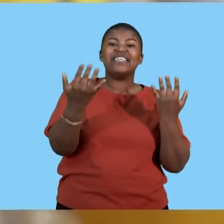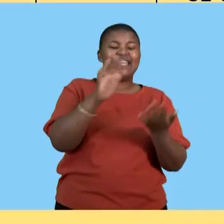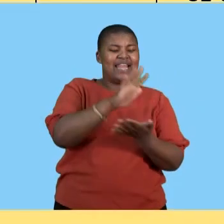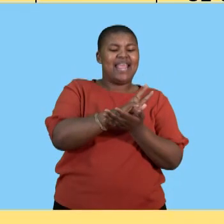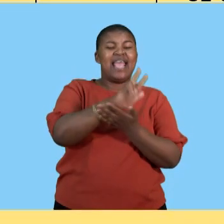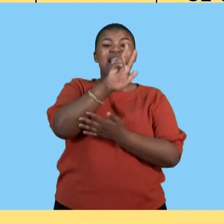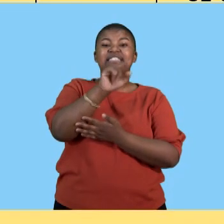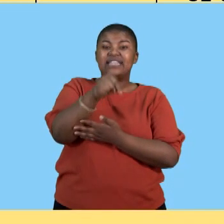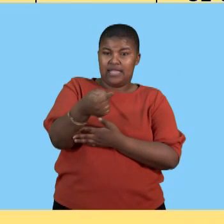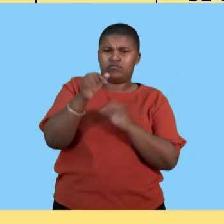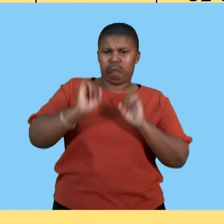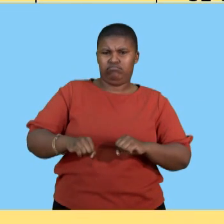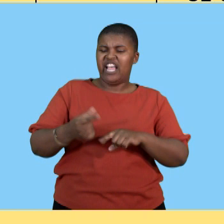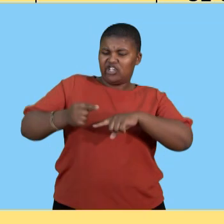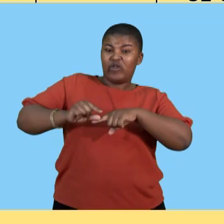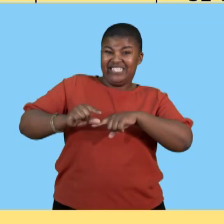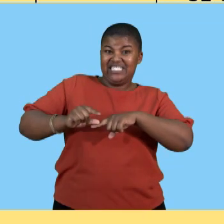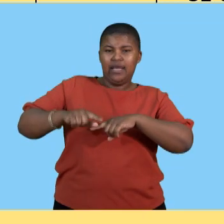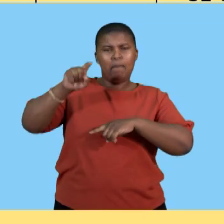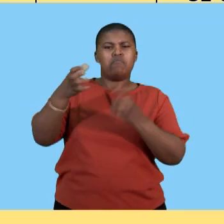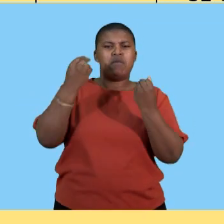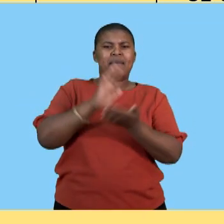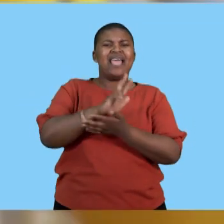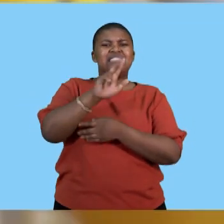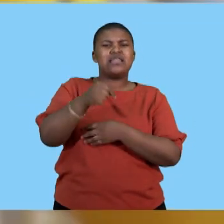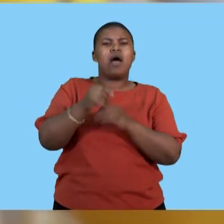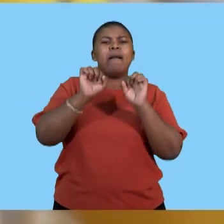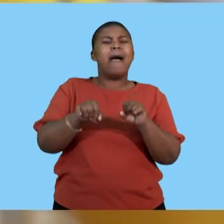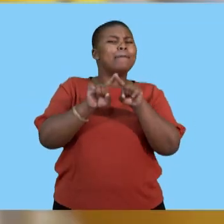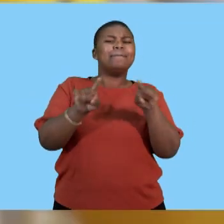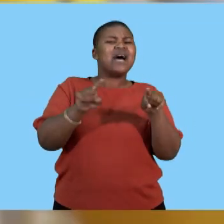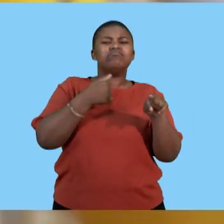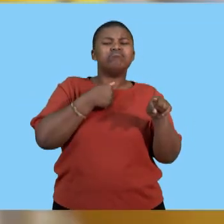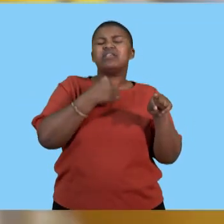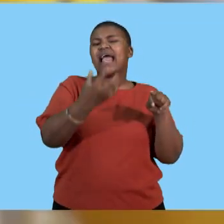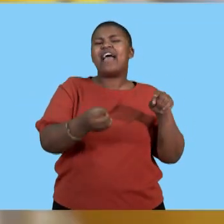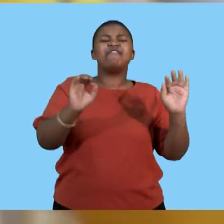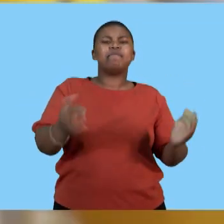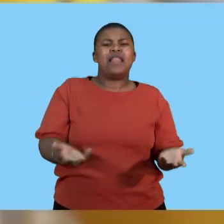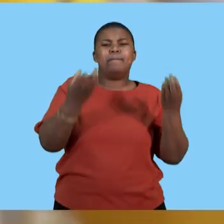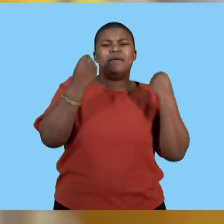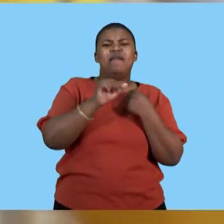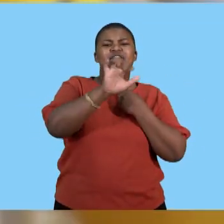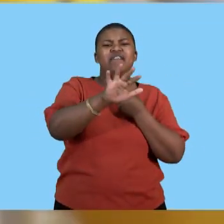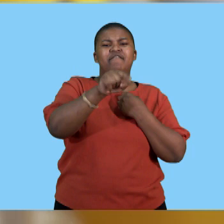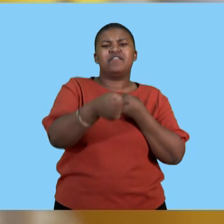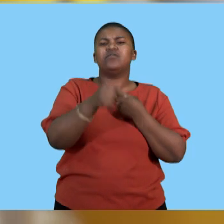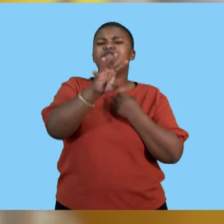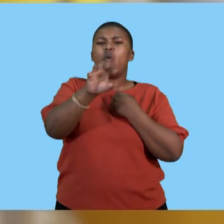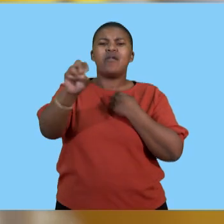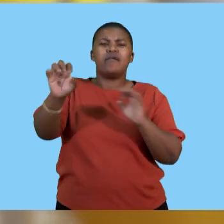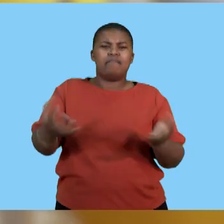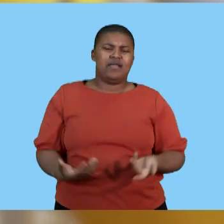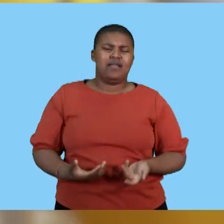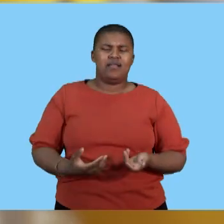receive interest of 18,000. That is what we are supposed to receive. However, we have only received